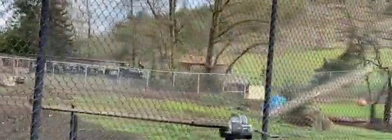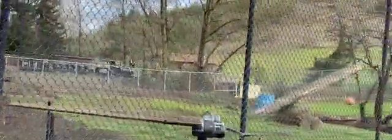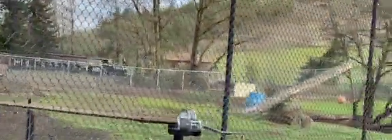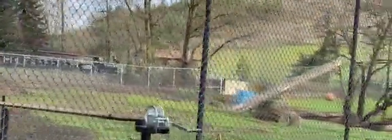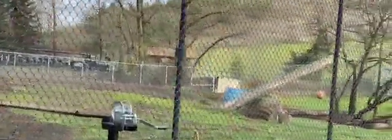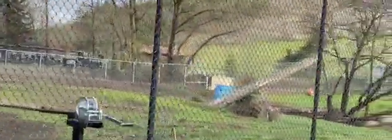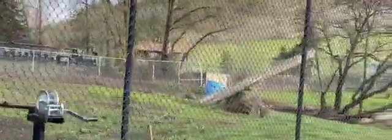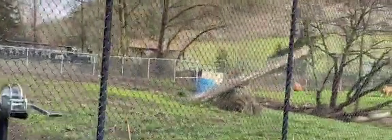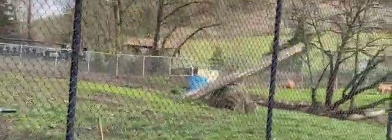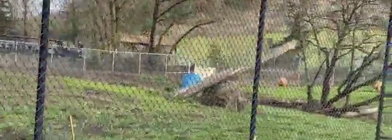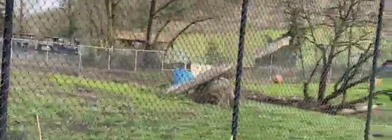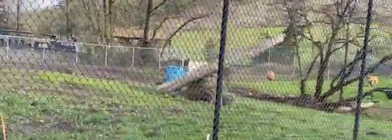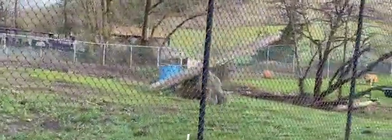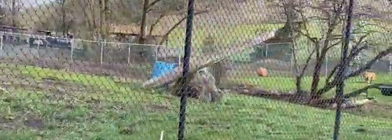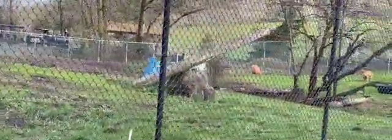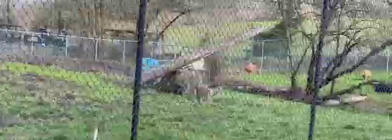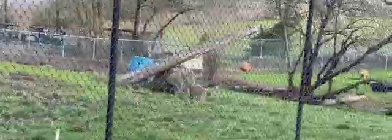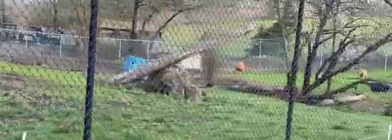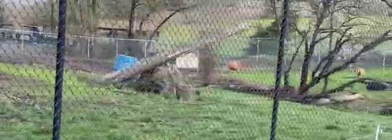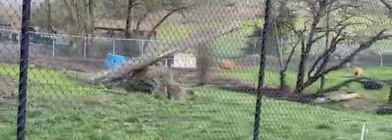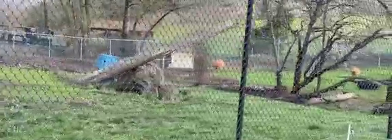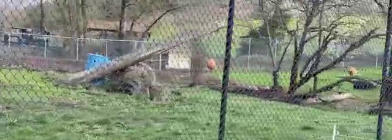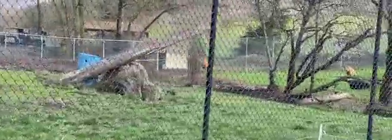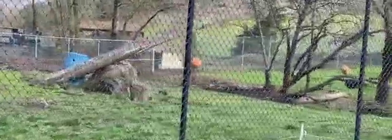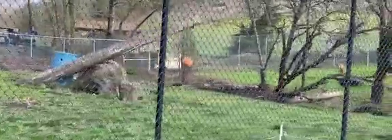Okay, my friends, look at that.